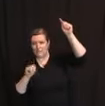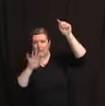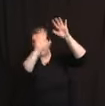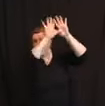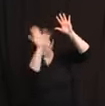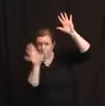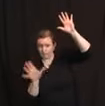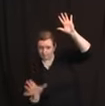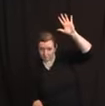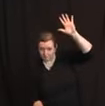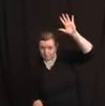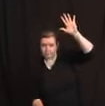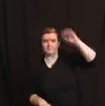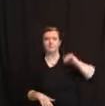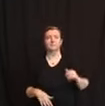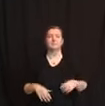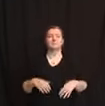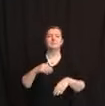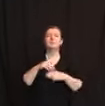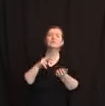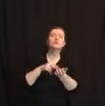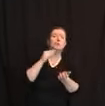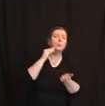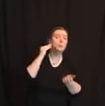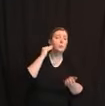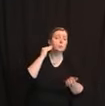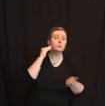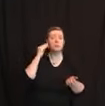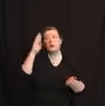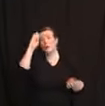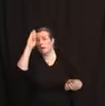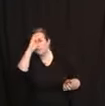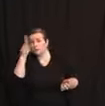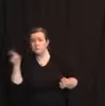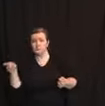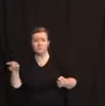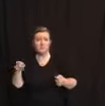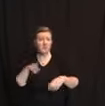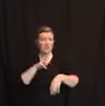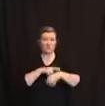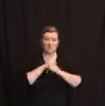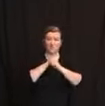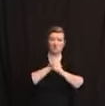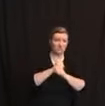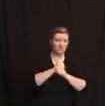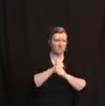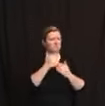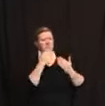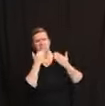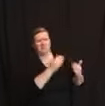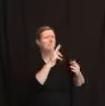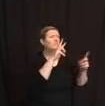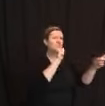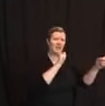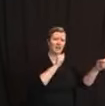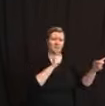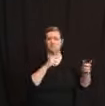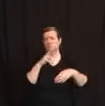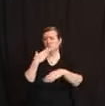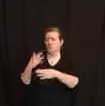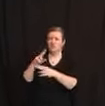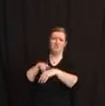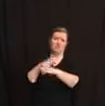working in long-term care facilities and in our hospitals. We are grateful to the VA and the National Guard services. Any additional